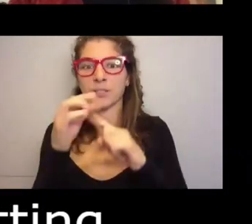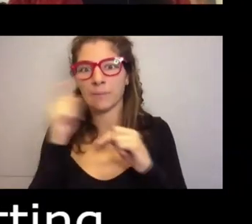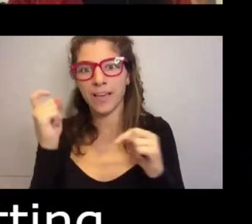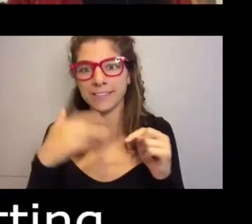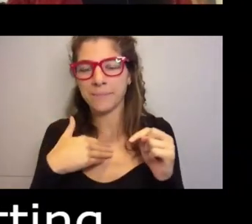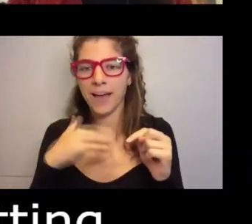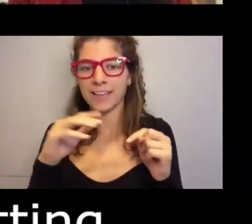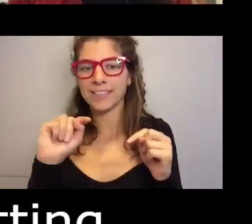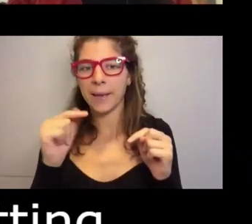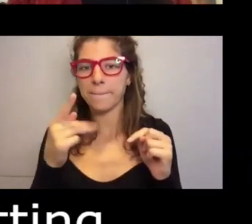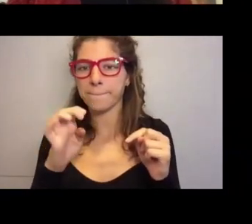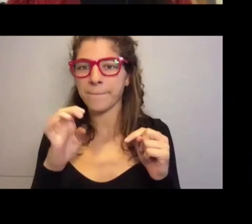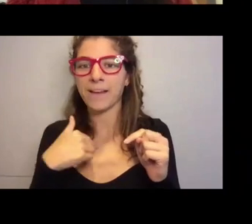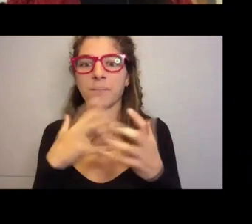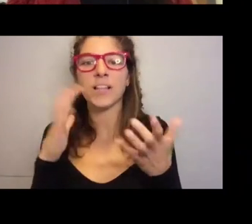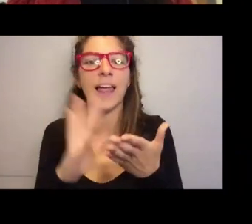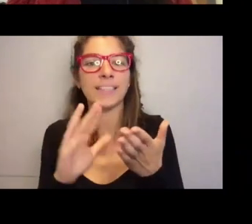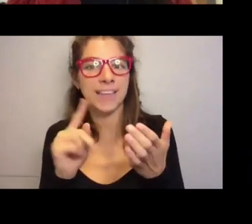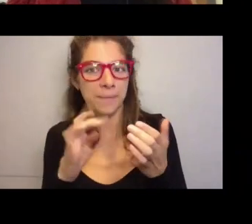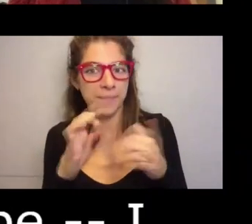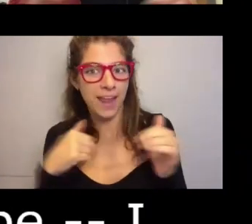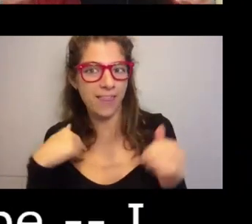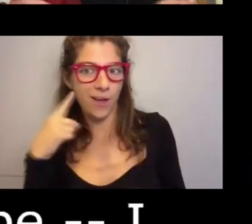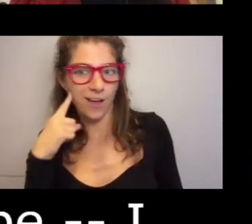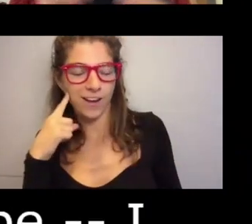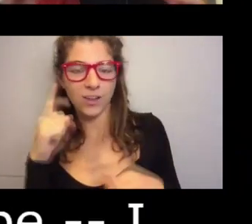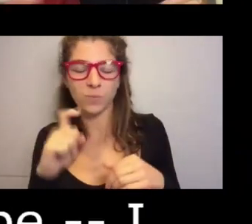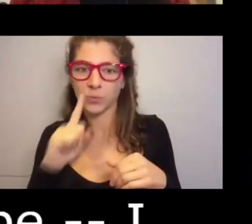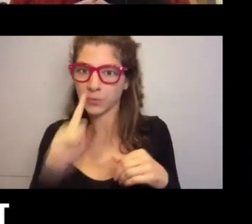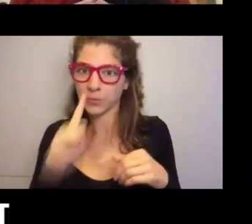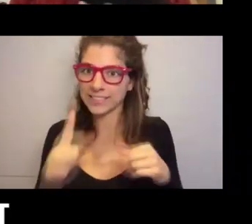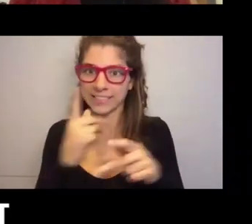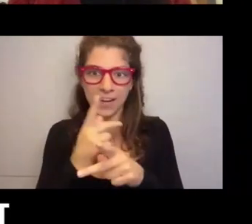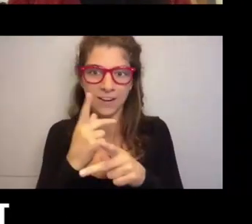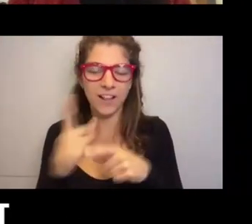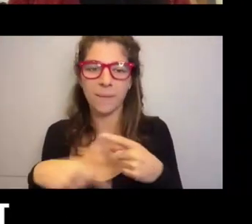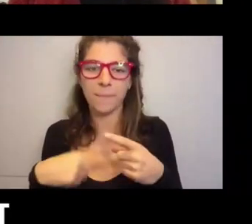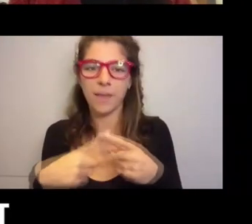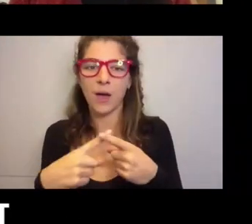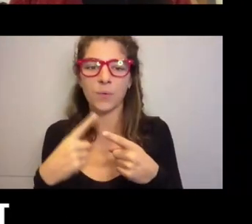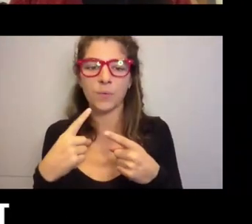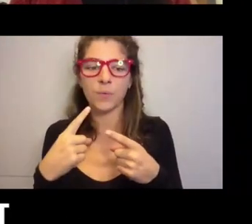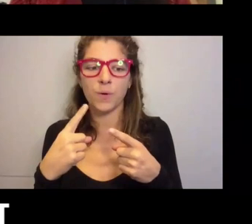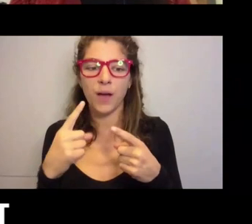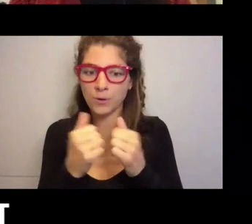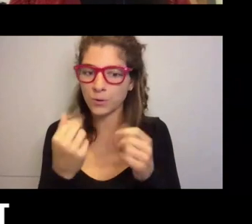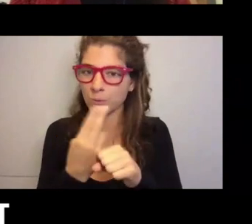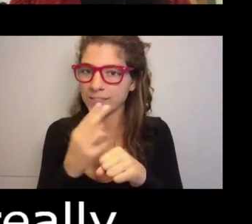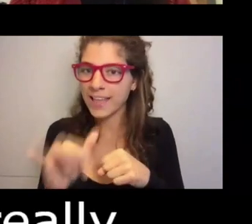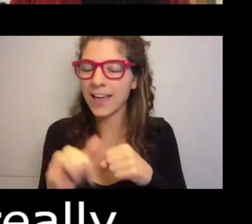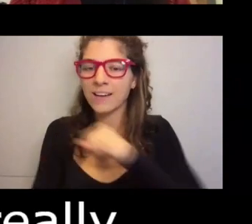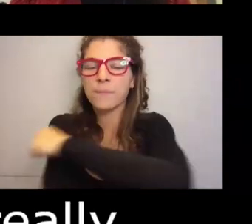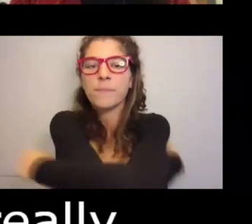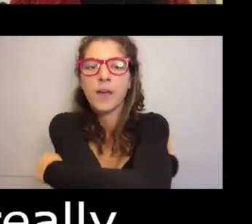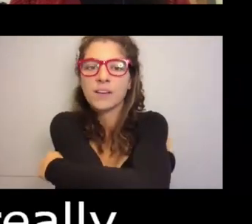my tape, I had much less tape than I thought. So I had to be really careful about how to use it. But I was